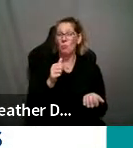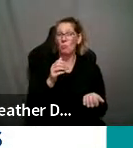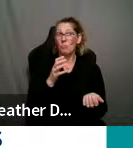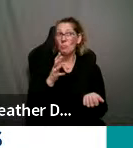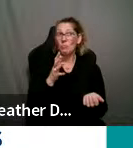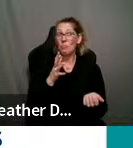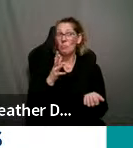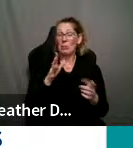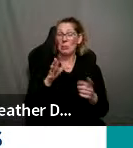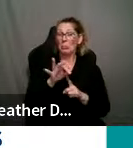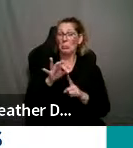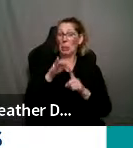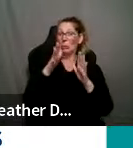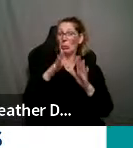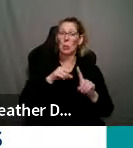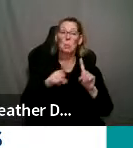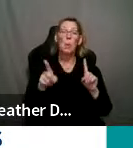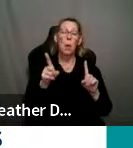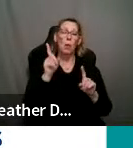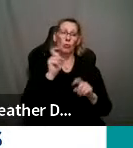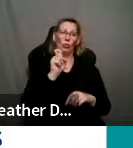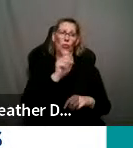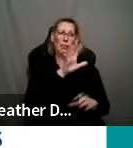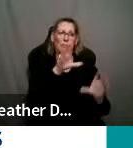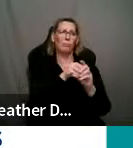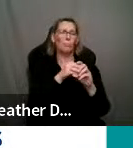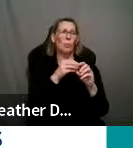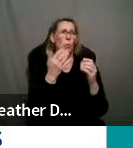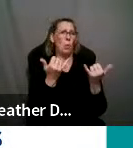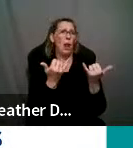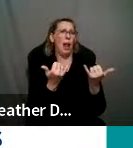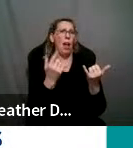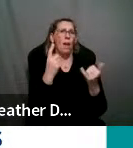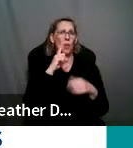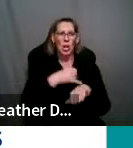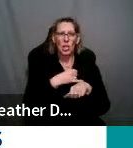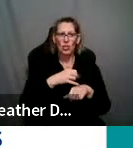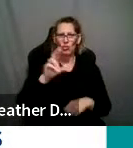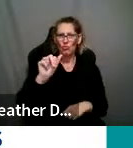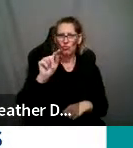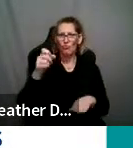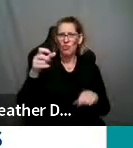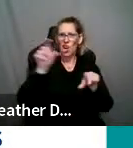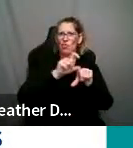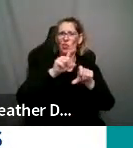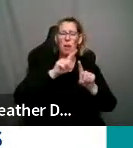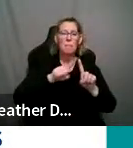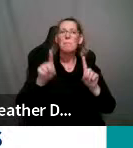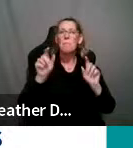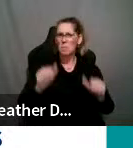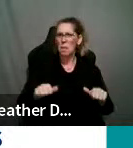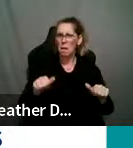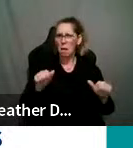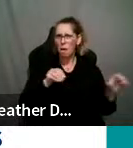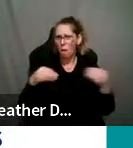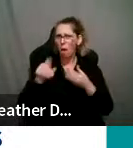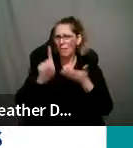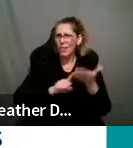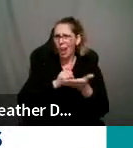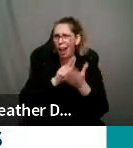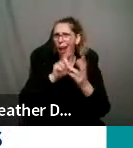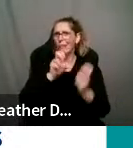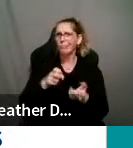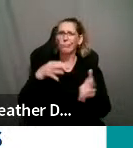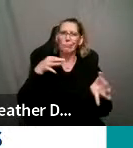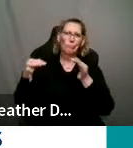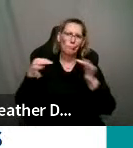include what is happening with current interest rates. But we can have people available in office hours to answer more specific questions